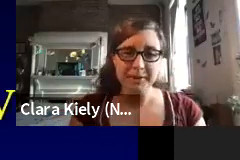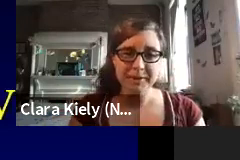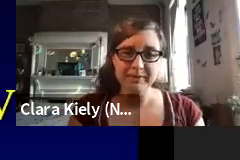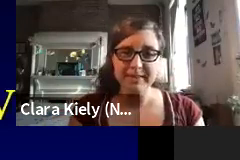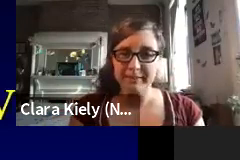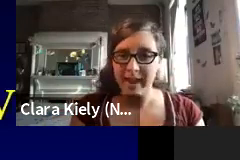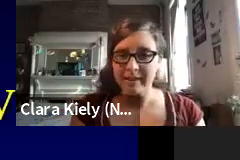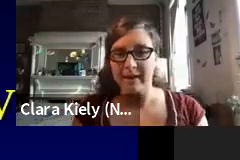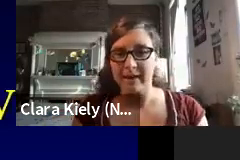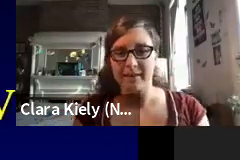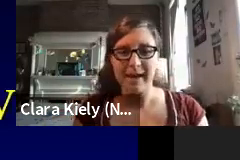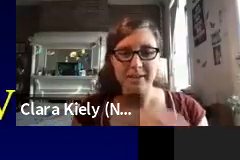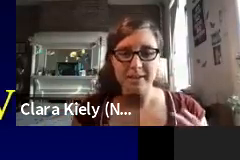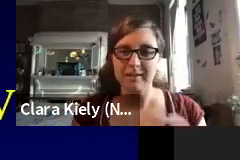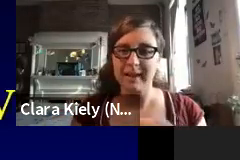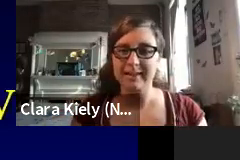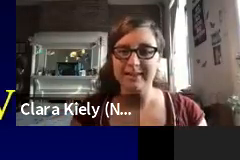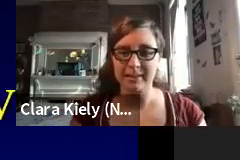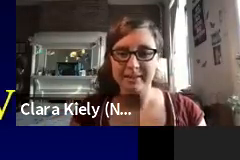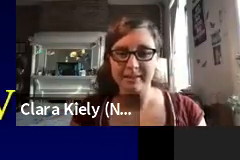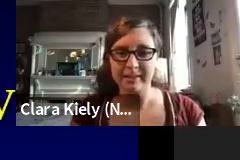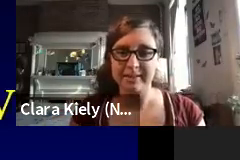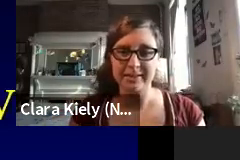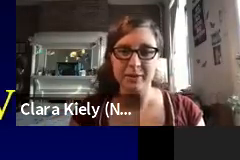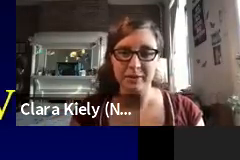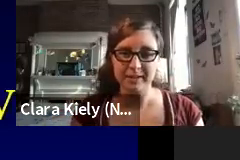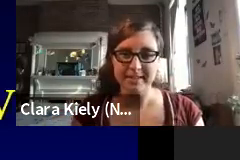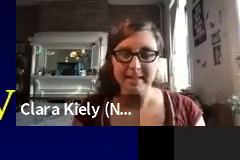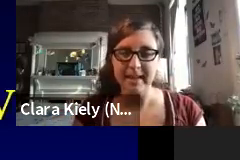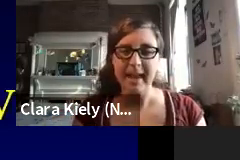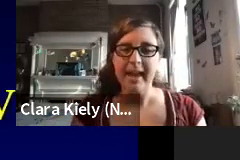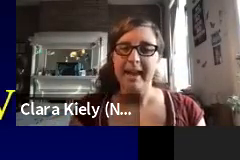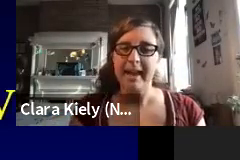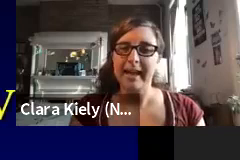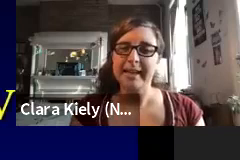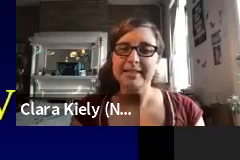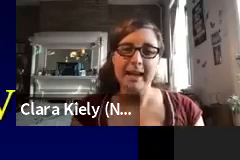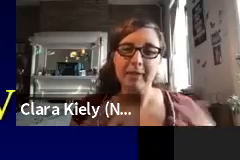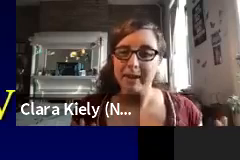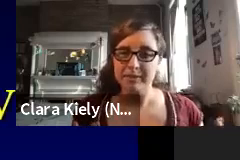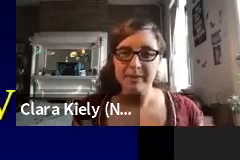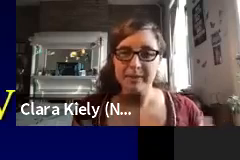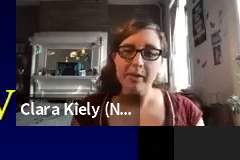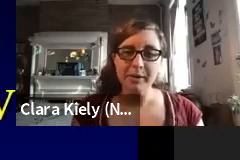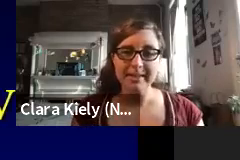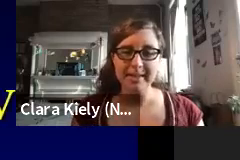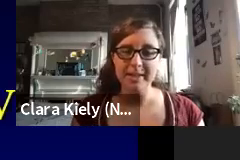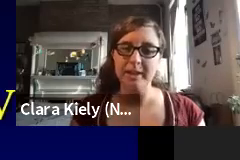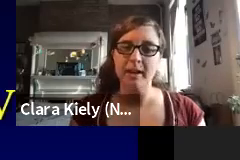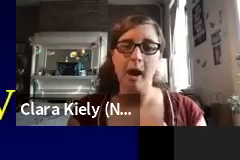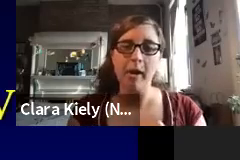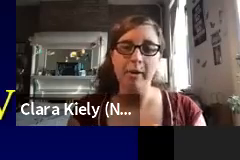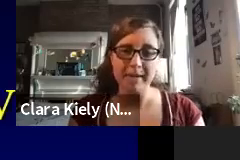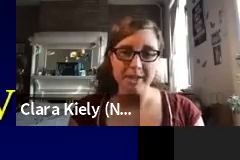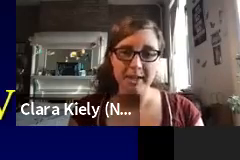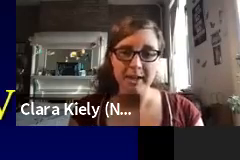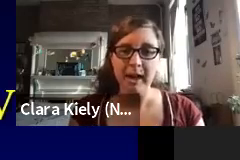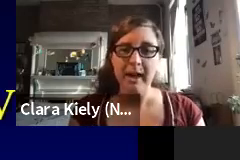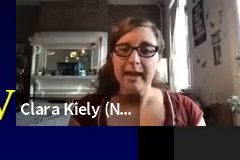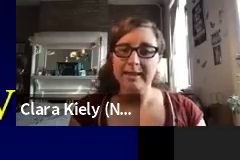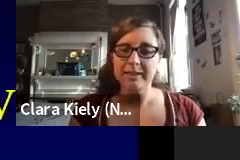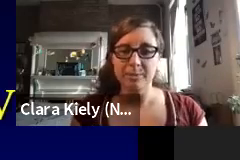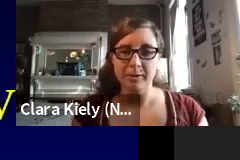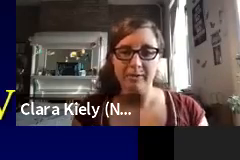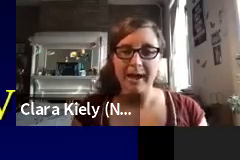NAMI-NYC, the host of this event, the National Alliance on Mental Illness of New York City, is a grassroots mental health organization. Our